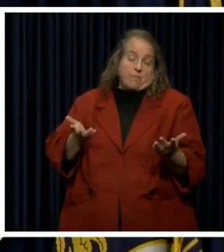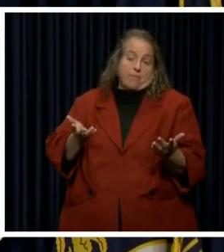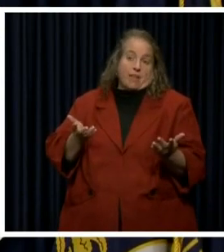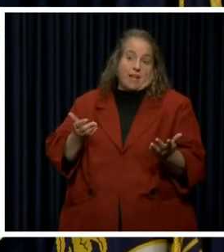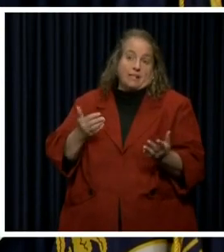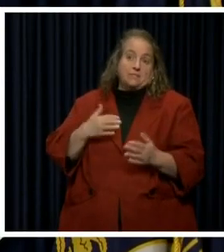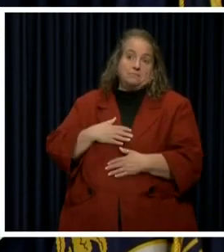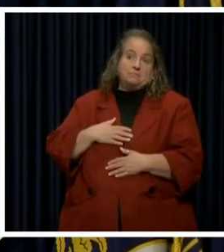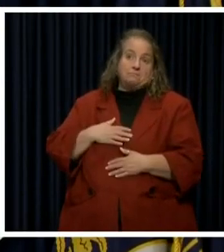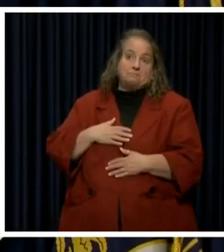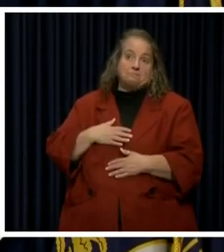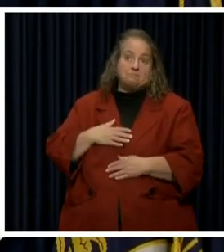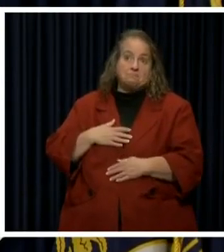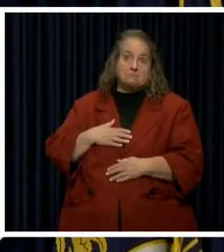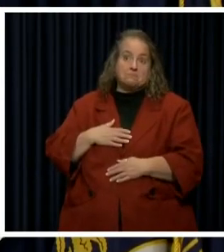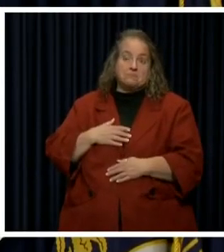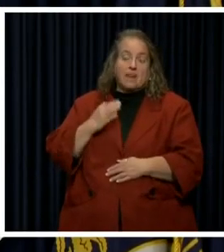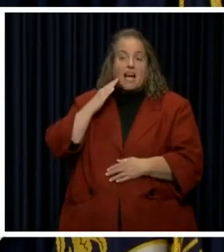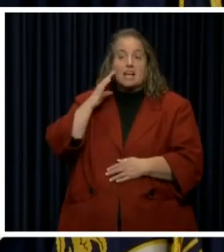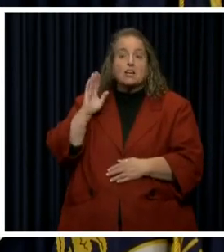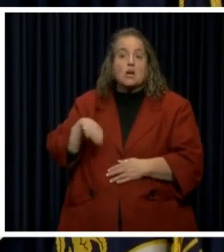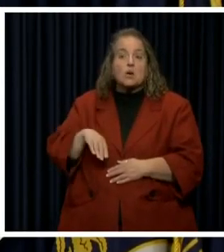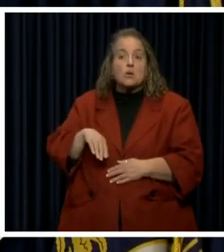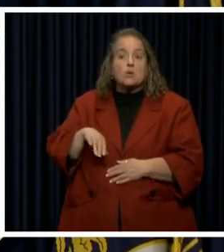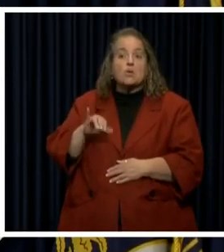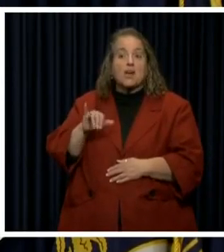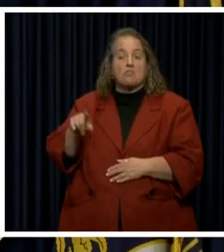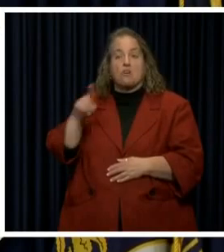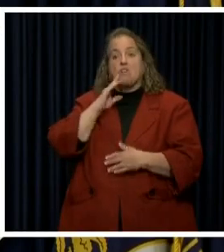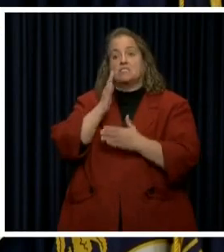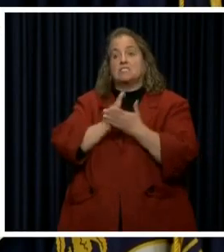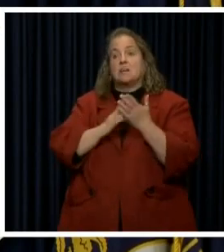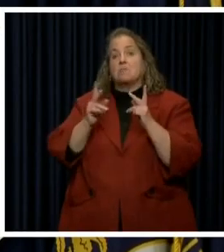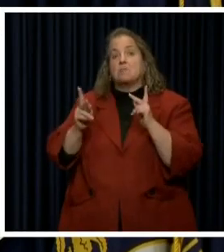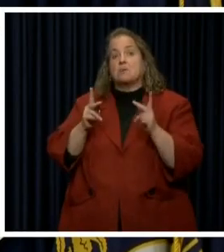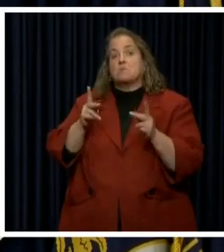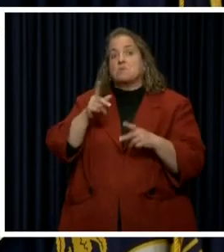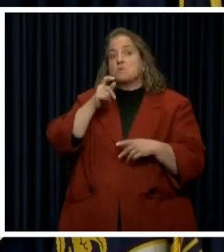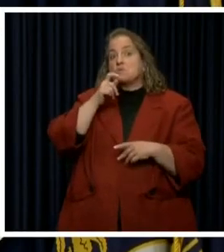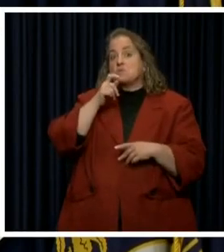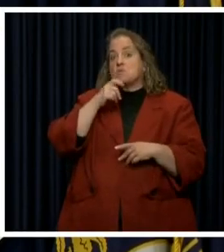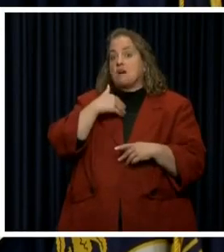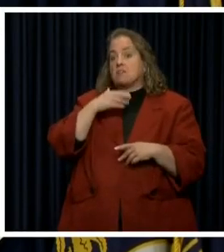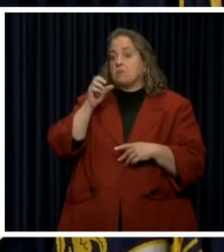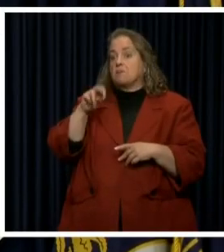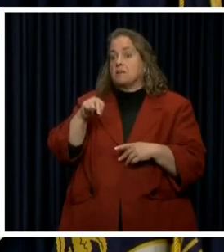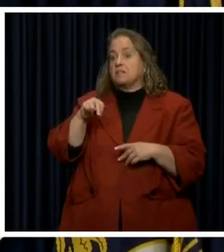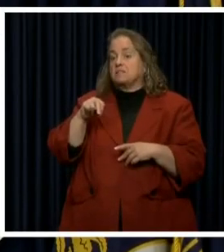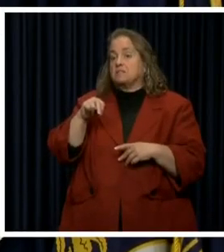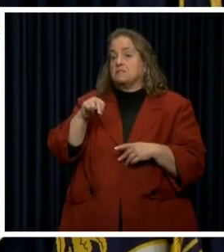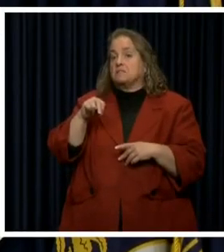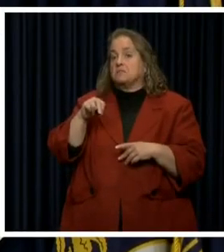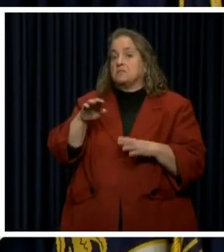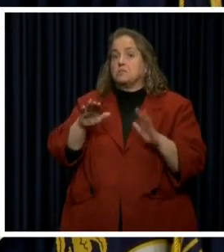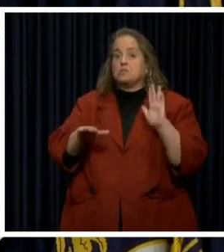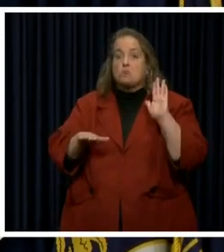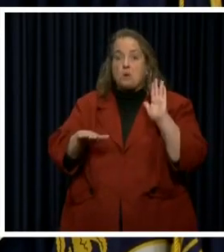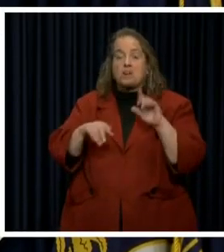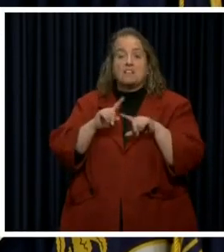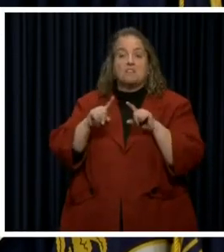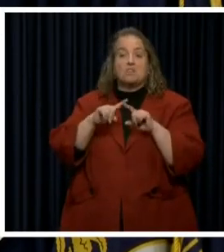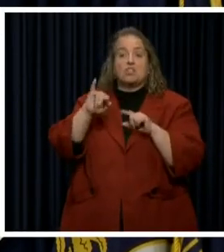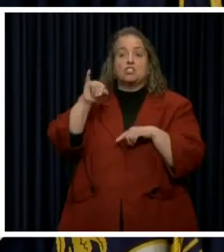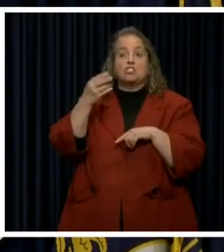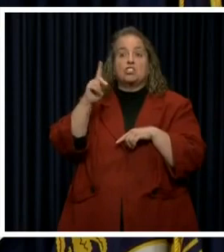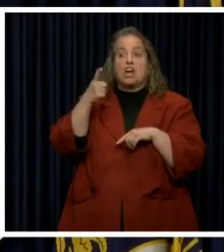know that there are folks that have been sworn in to different judgeships recently that